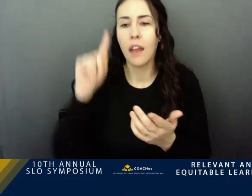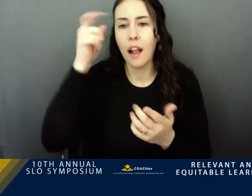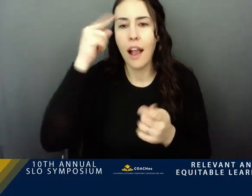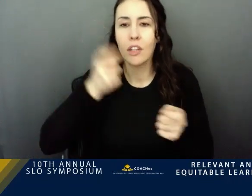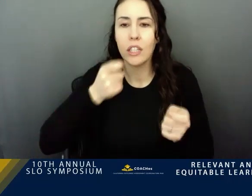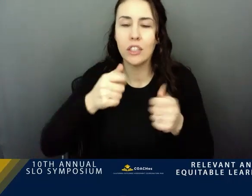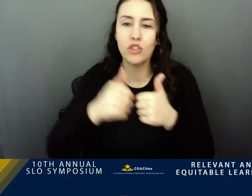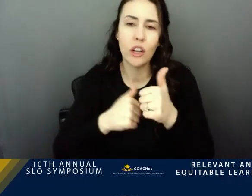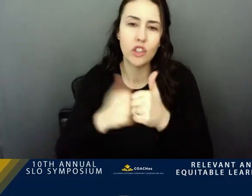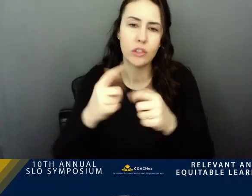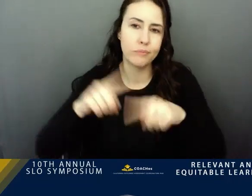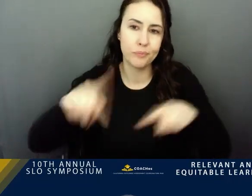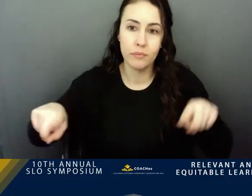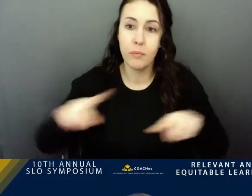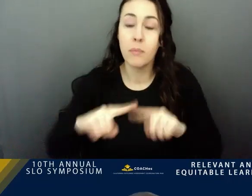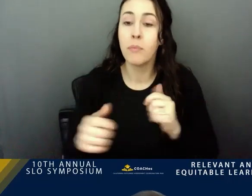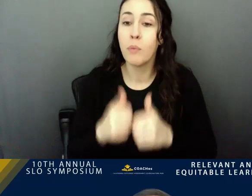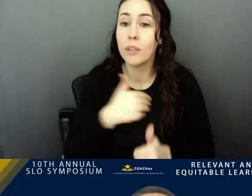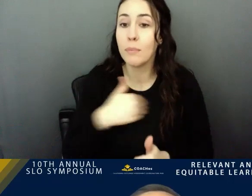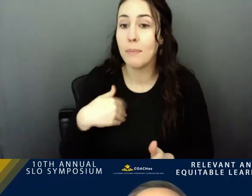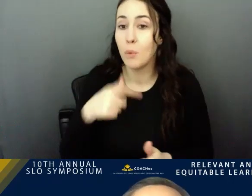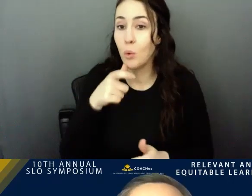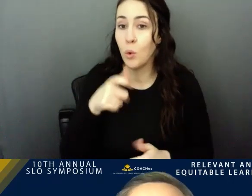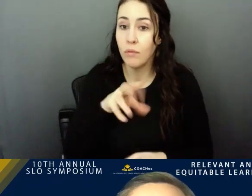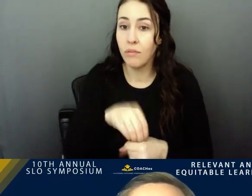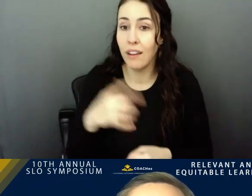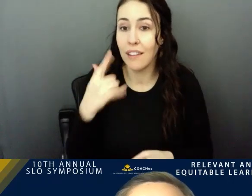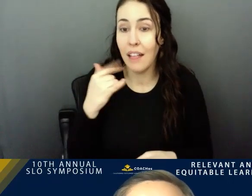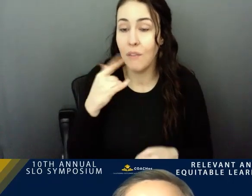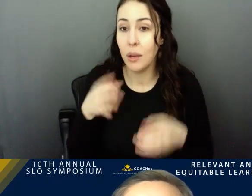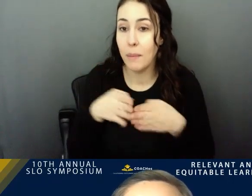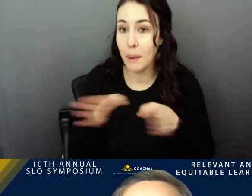for the majority of our members who are California public, we say